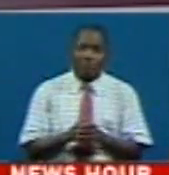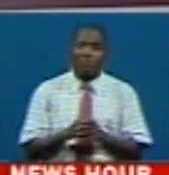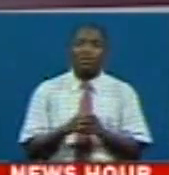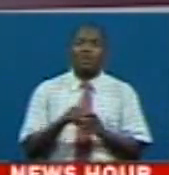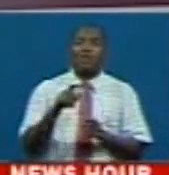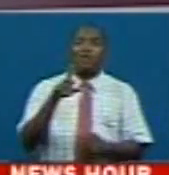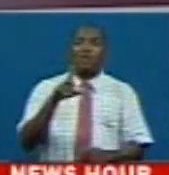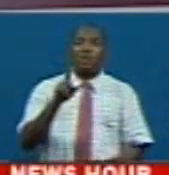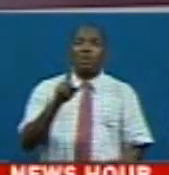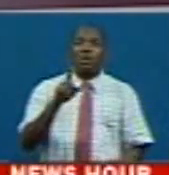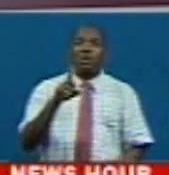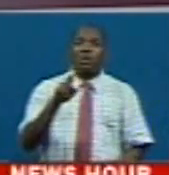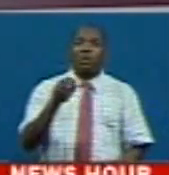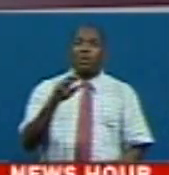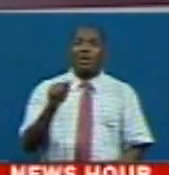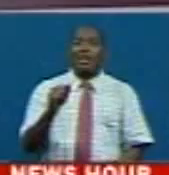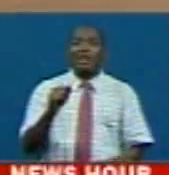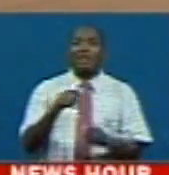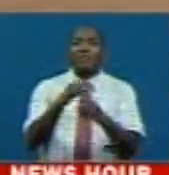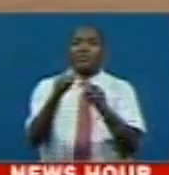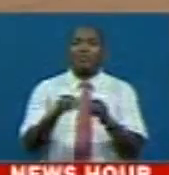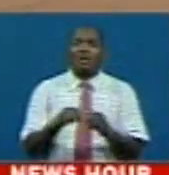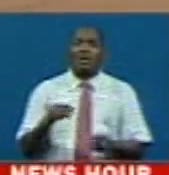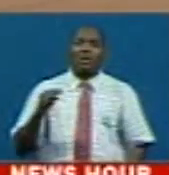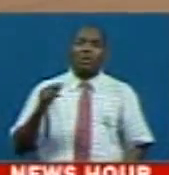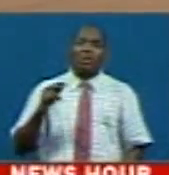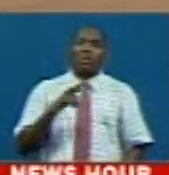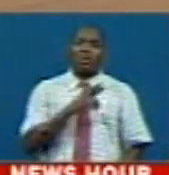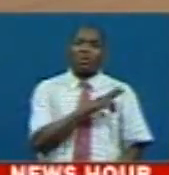the Lora Municipal Hospital.